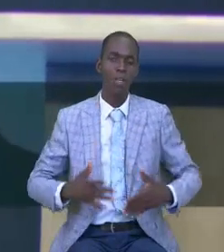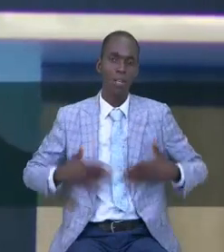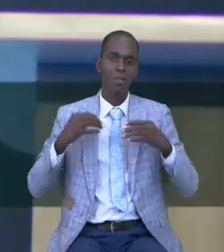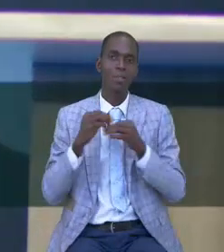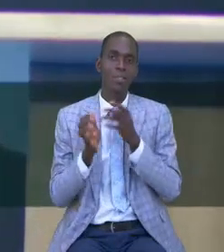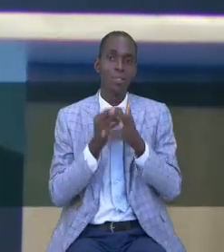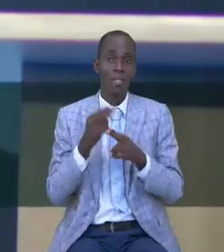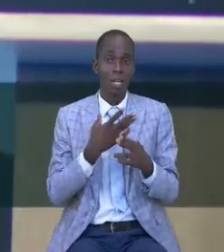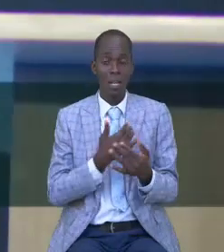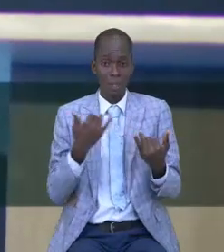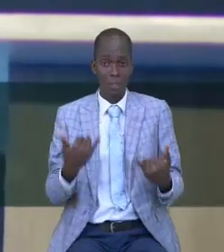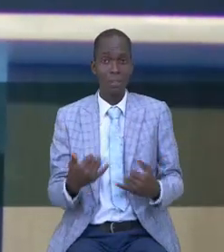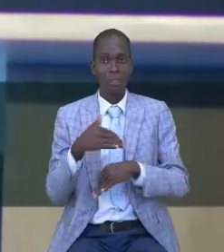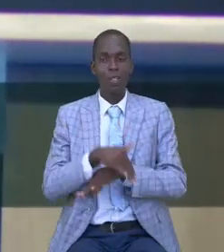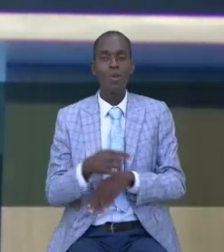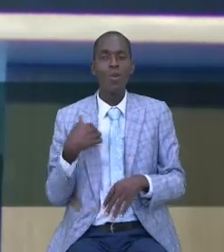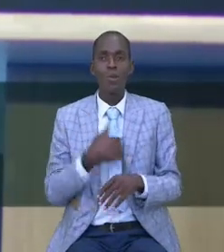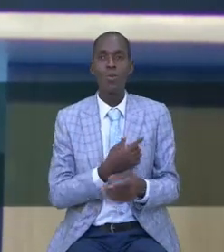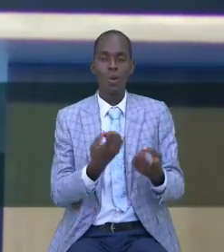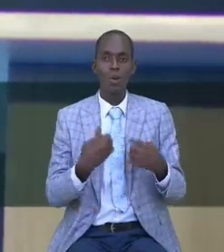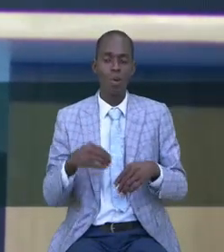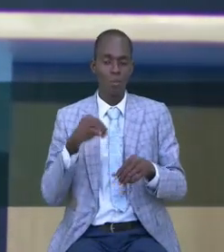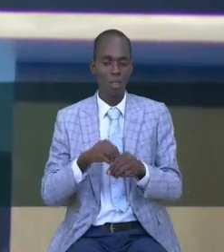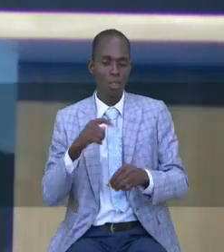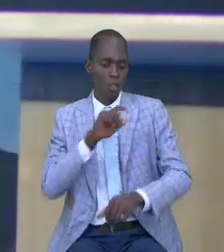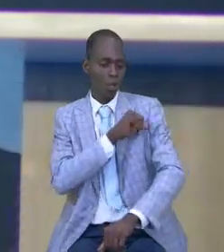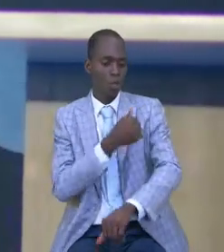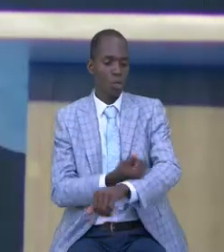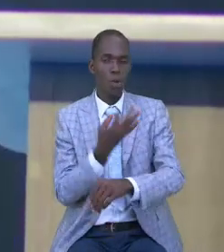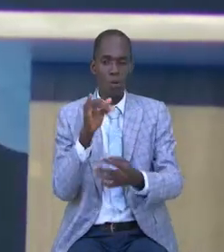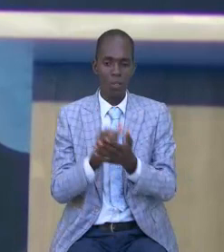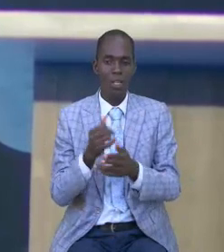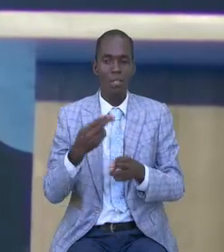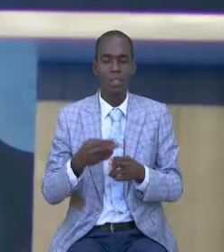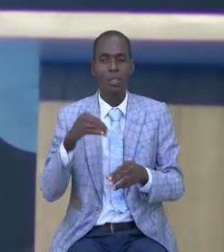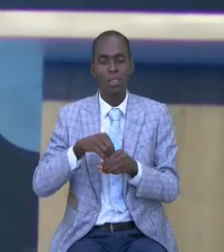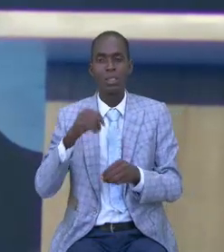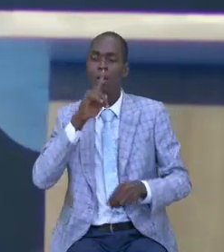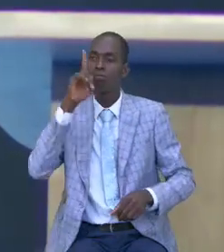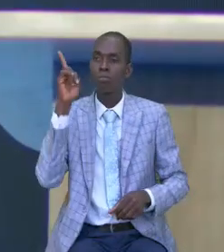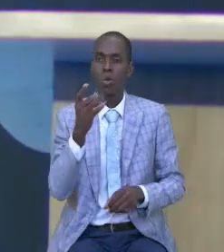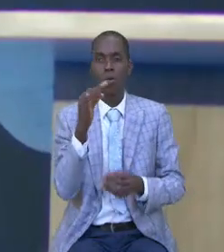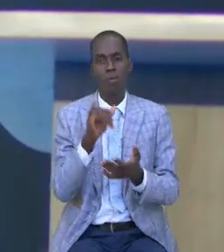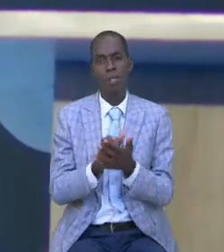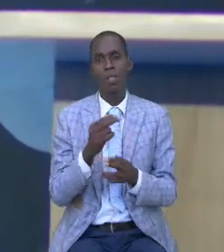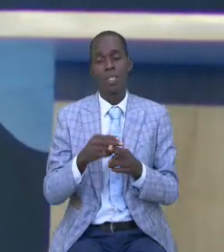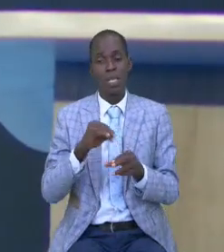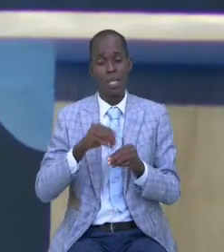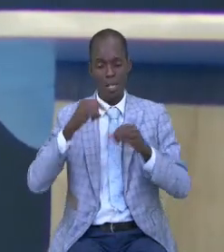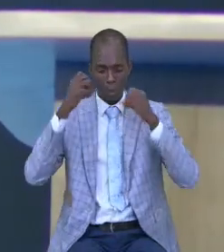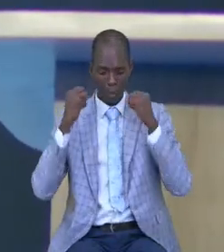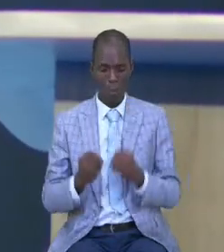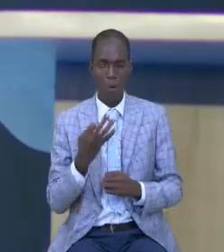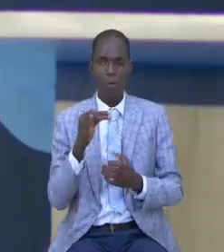And tonight, we come in the authority of that name, in the assurance of that name, in the power of